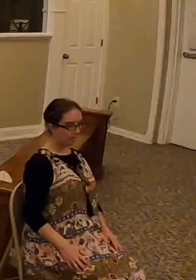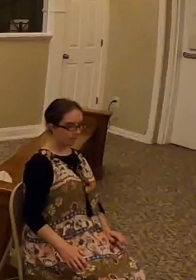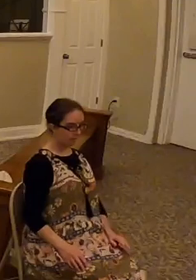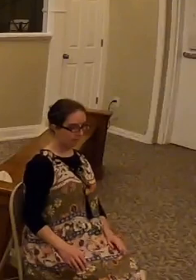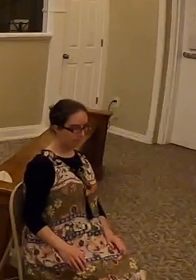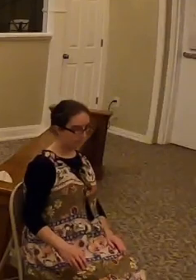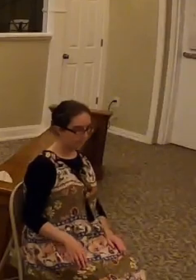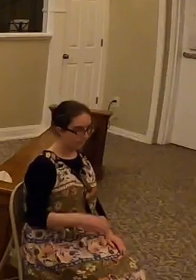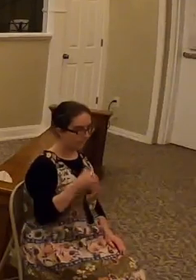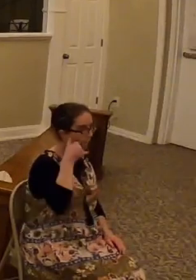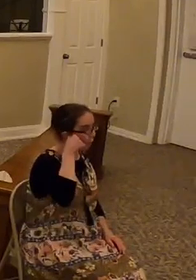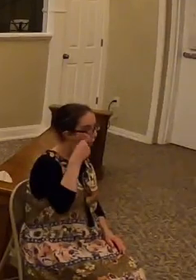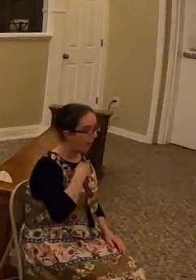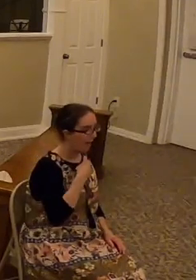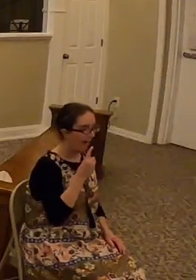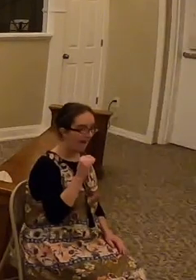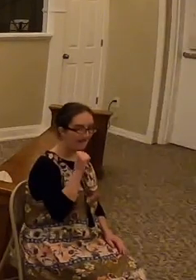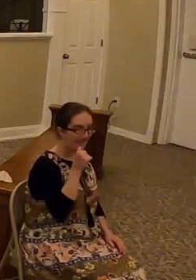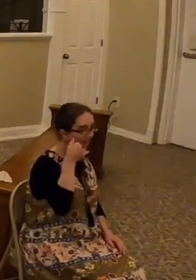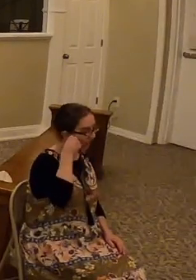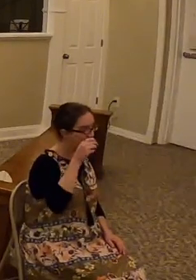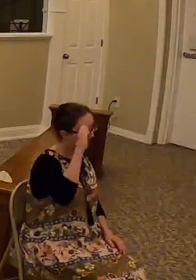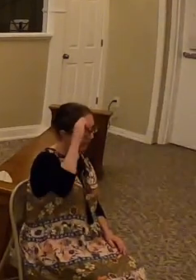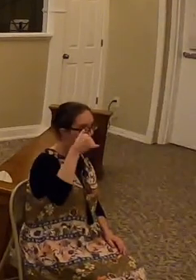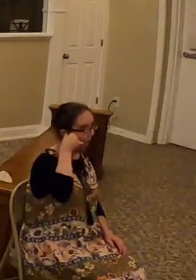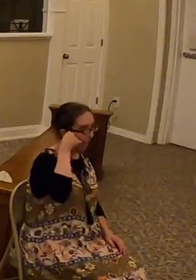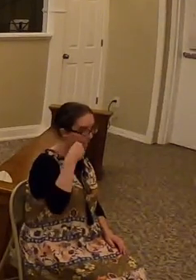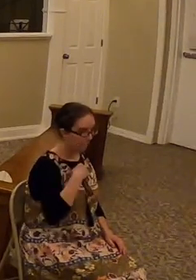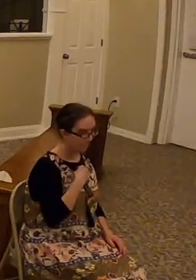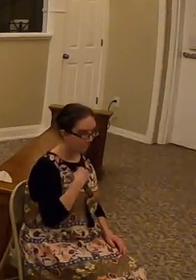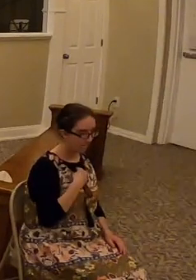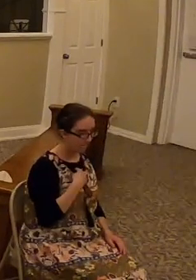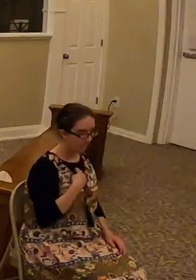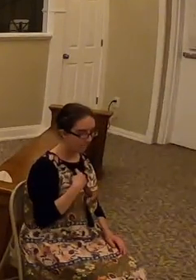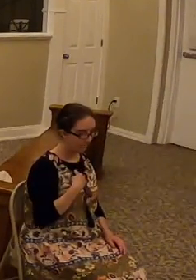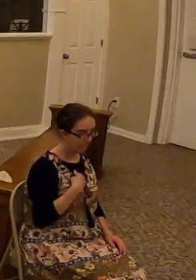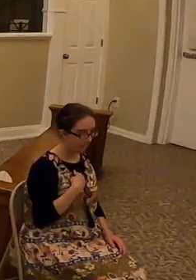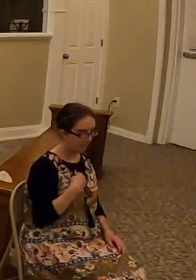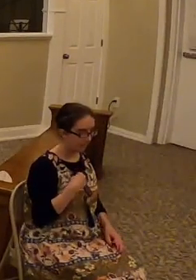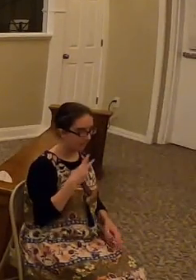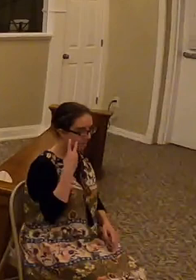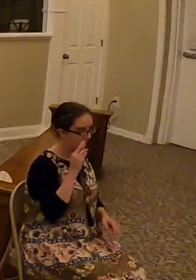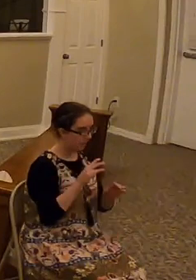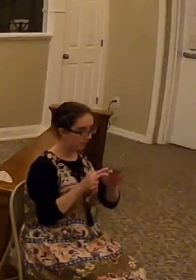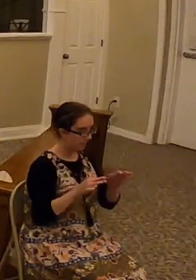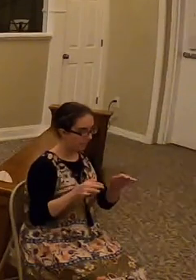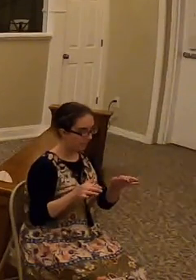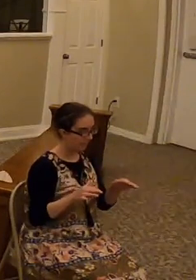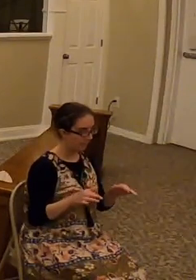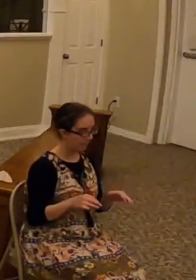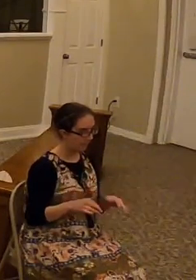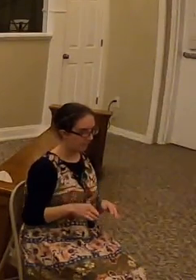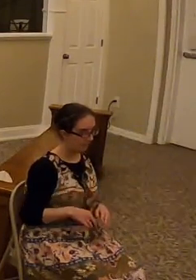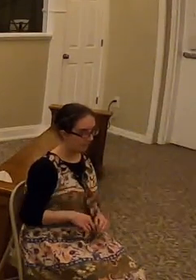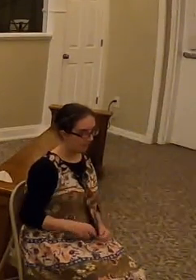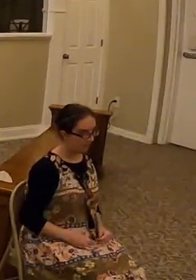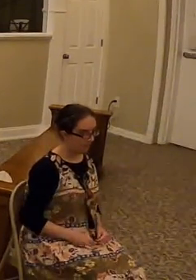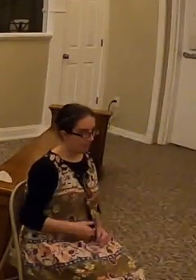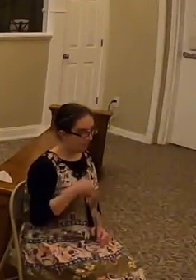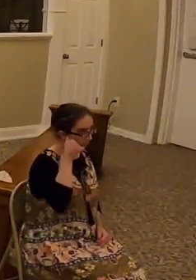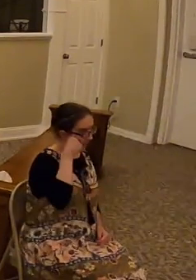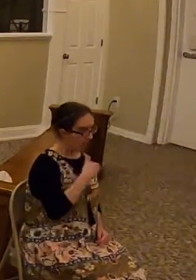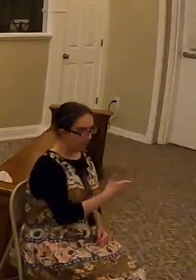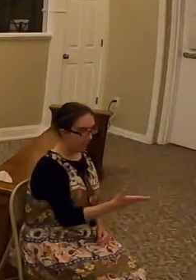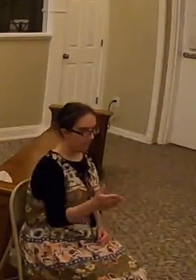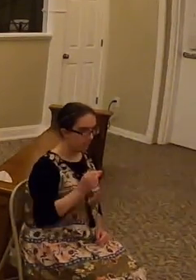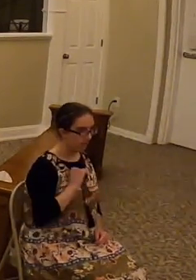Hallelujah. He called me. I didn't call him. He called me. He saw our internet. He saw our location on the internet, and he called